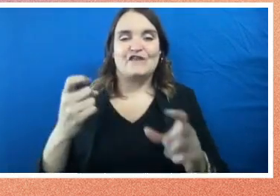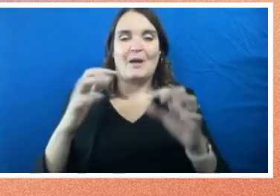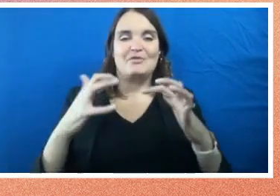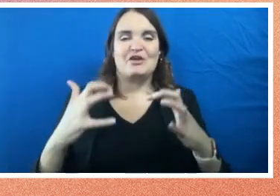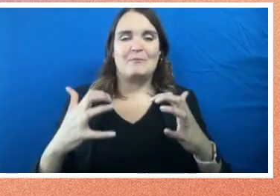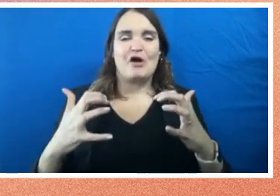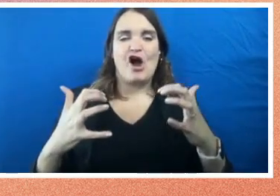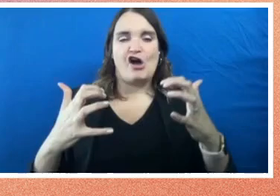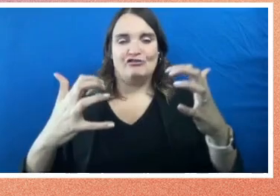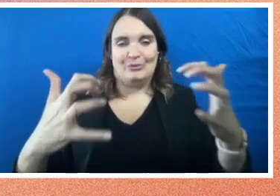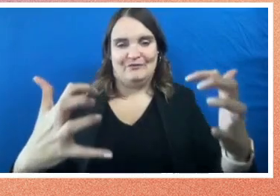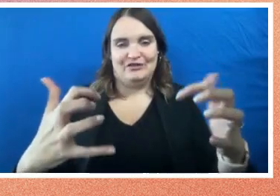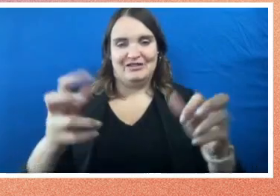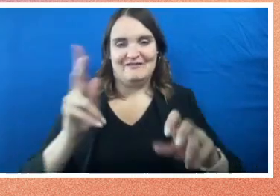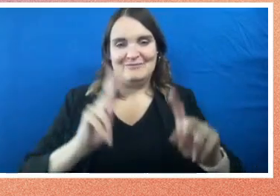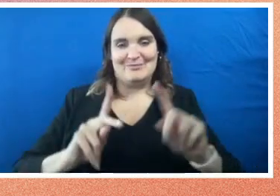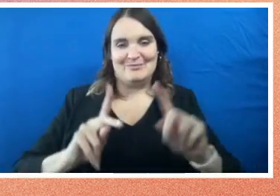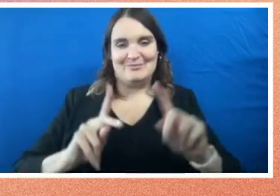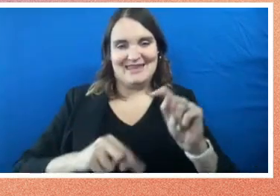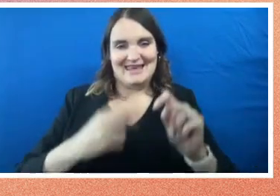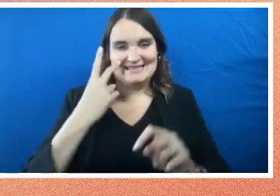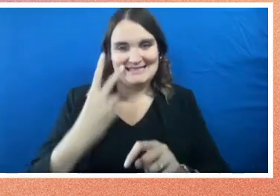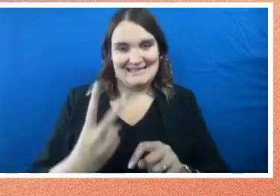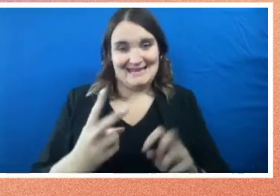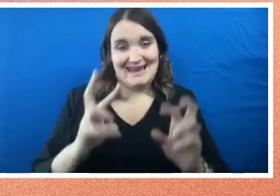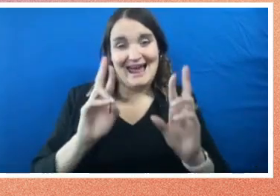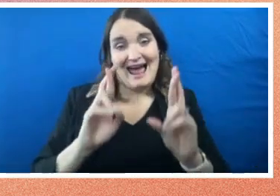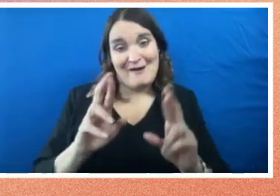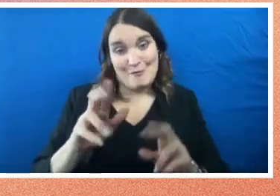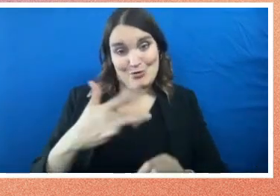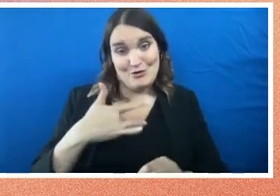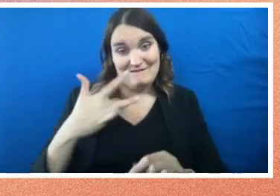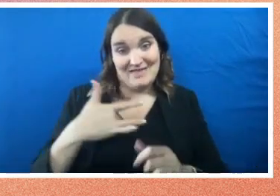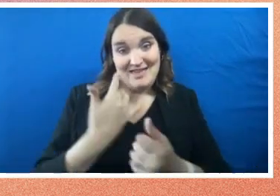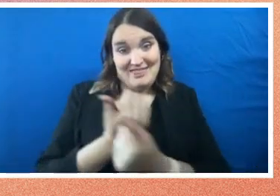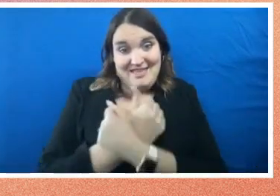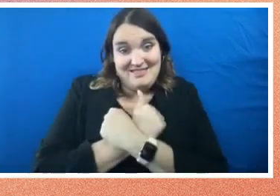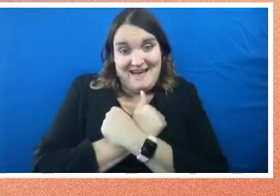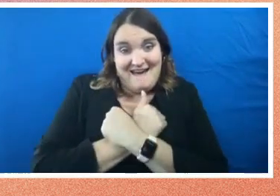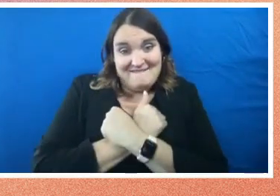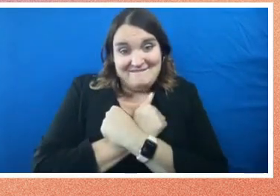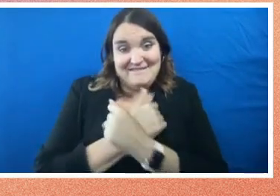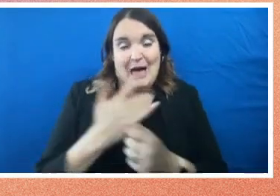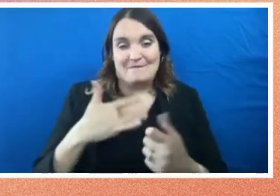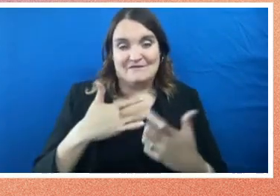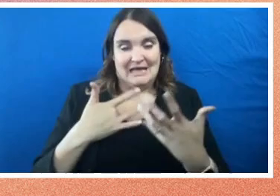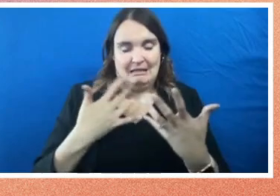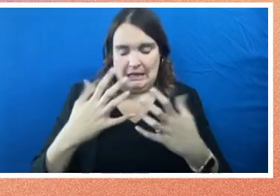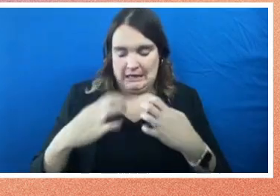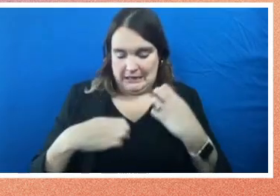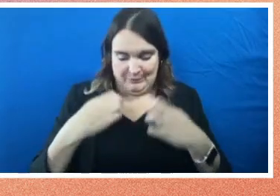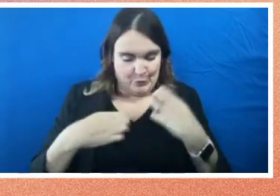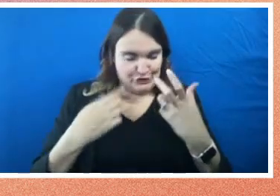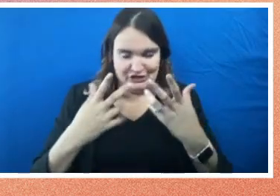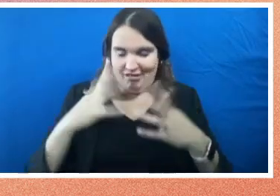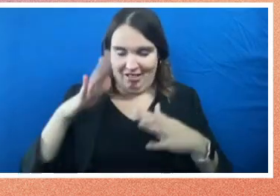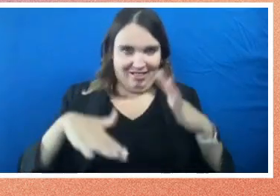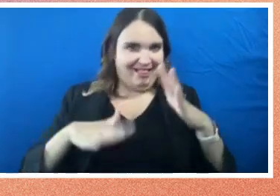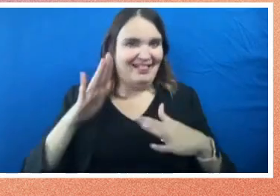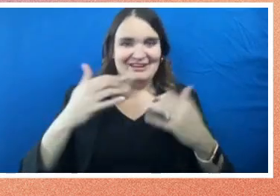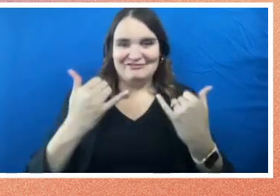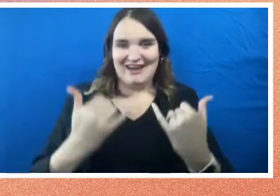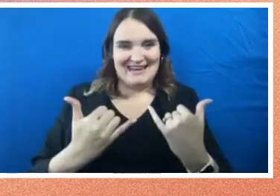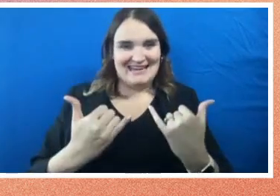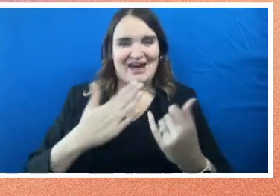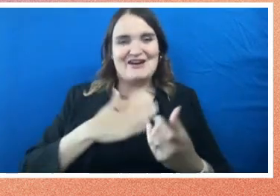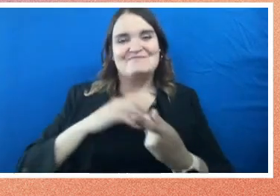see. I hope you are feeling the love. I am feeling all kinds of emotions right now, my friend. I want to give